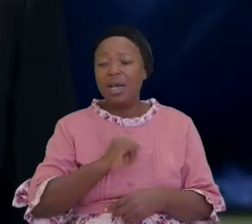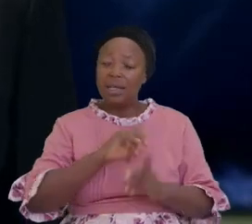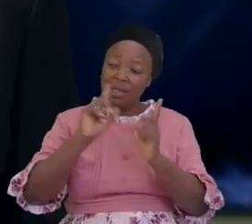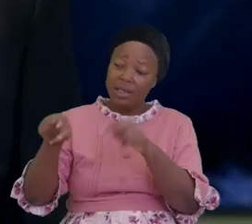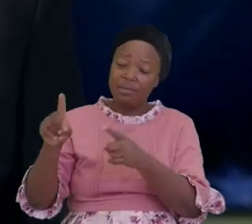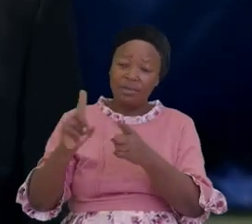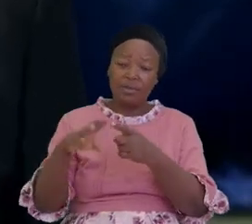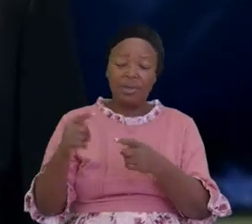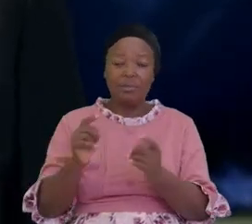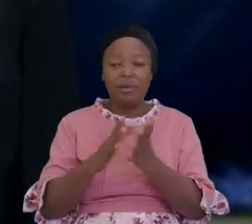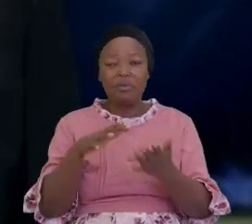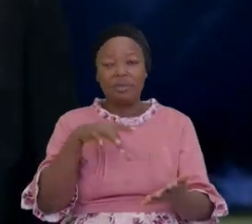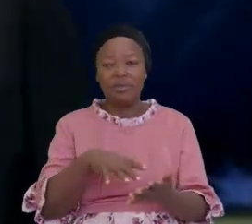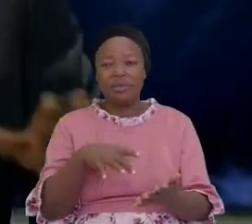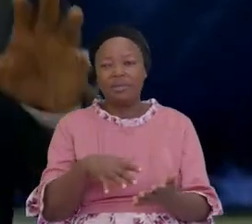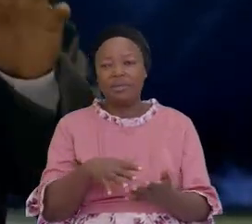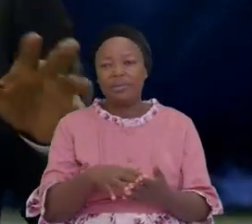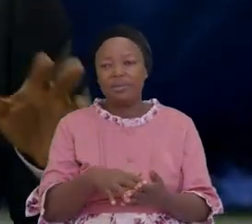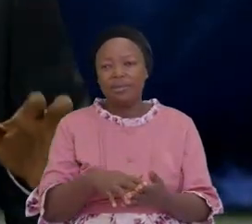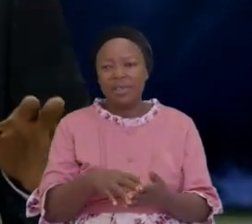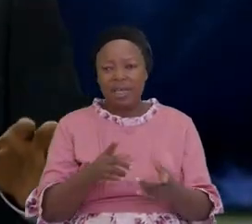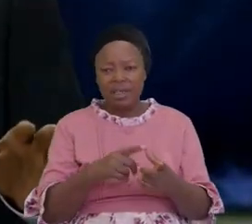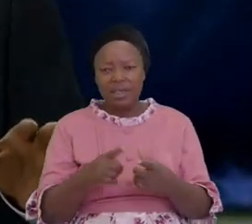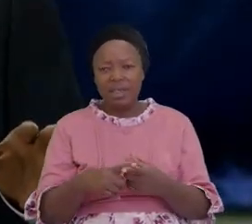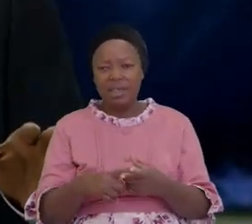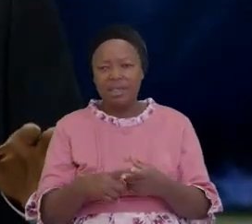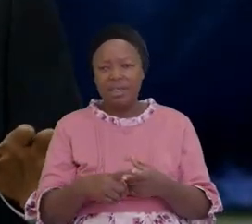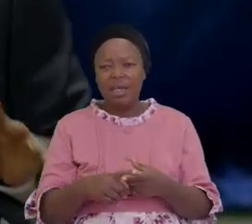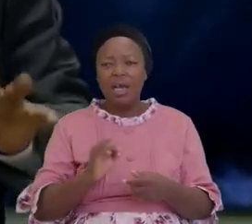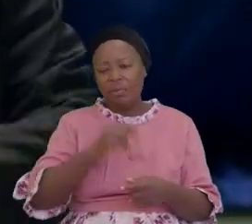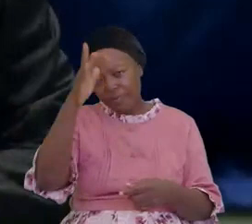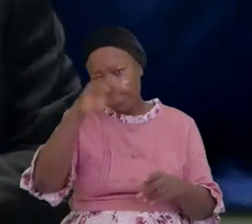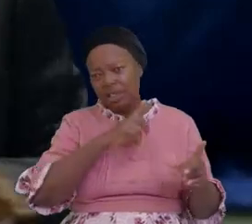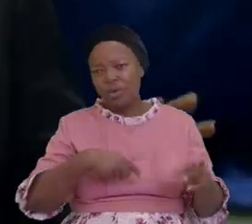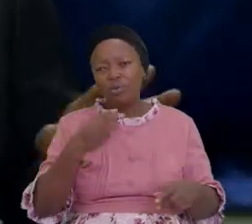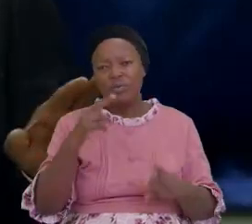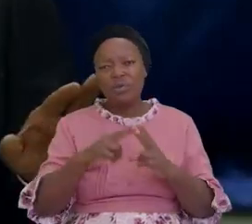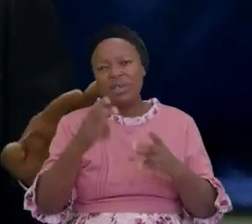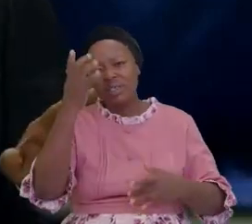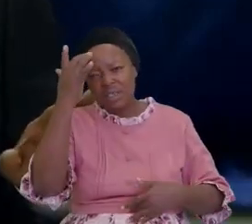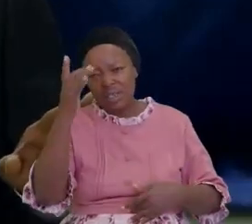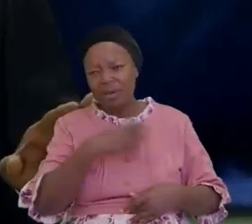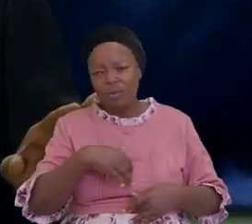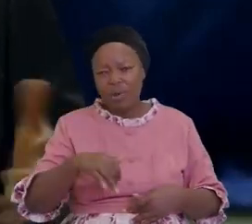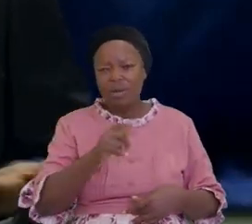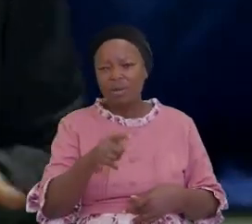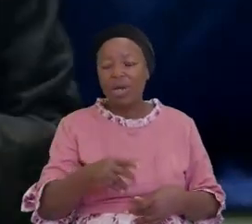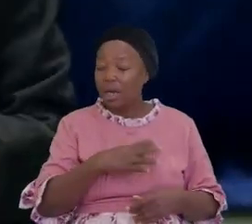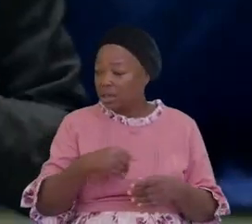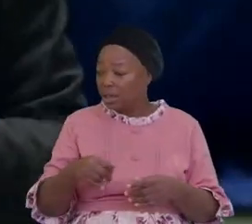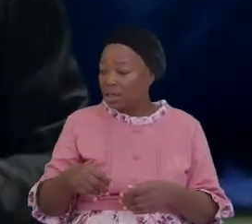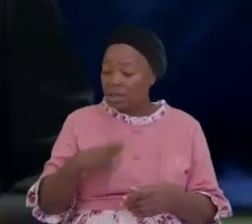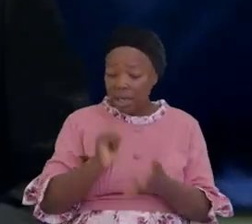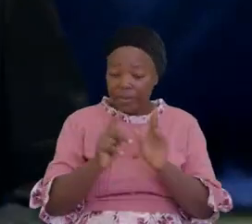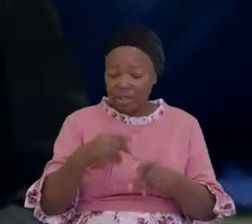study. And I was very sick. And while you were preaching, just